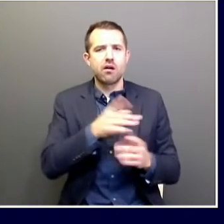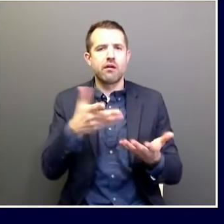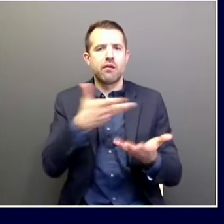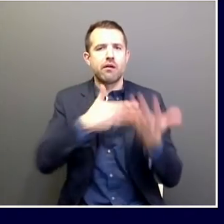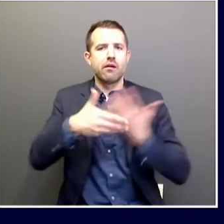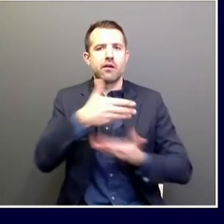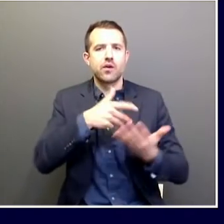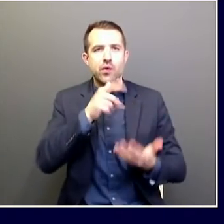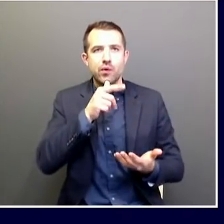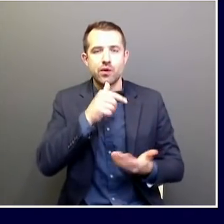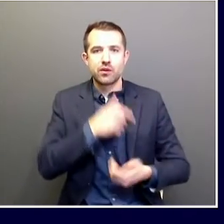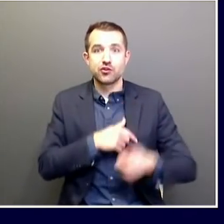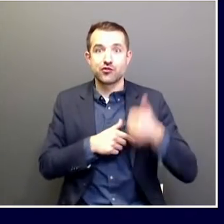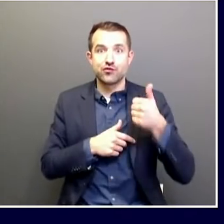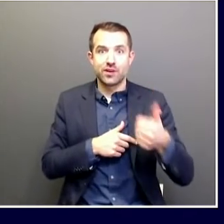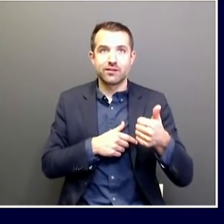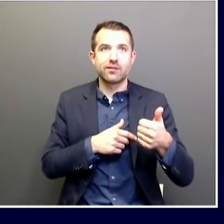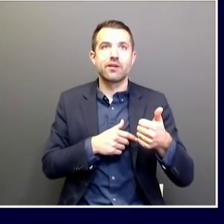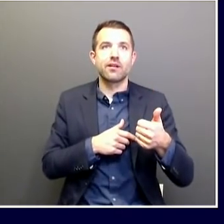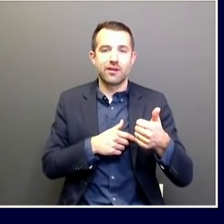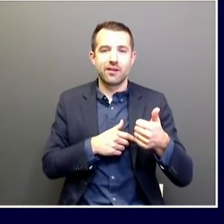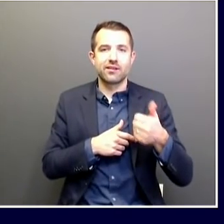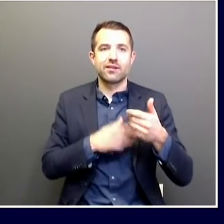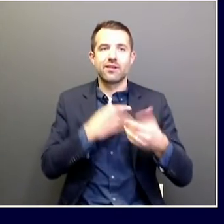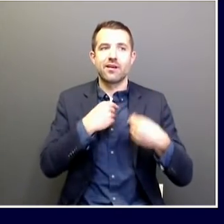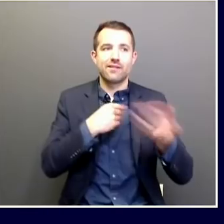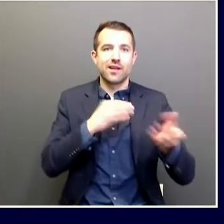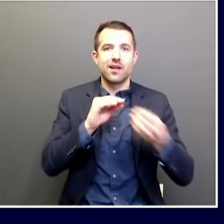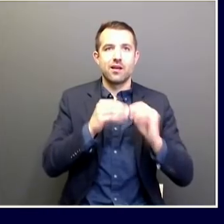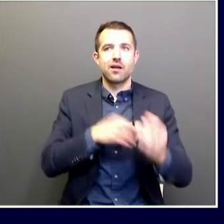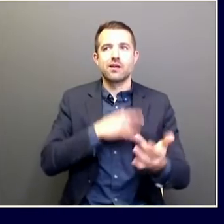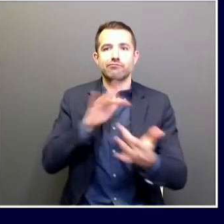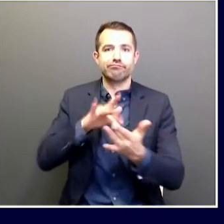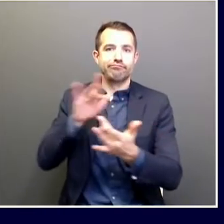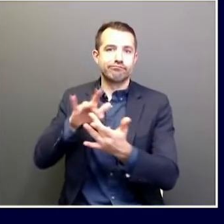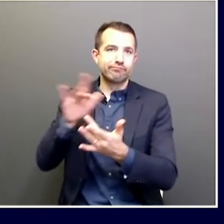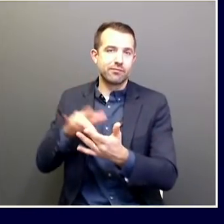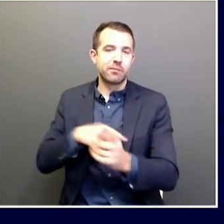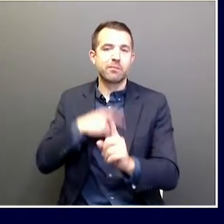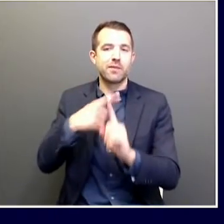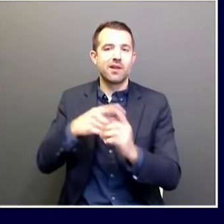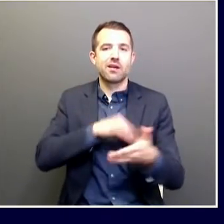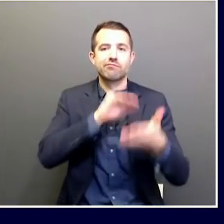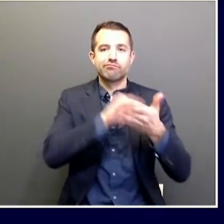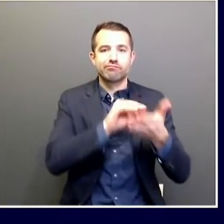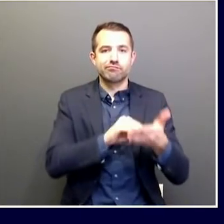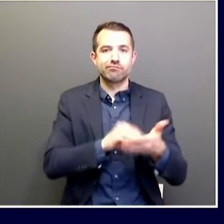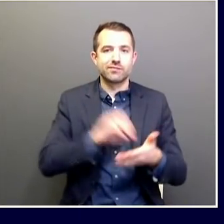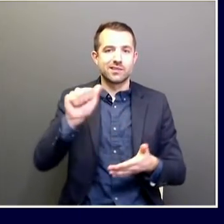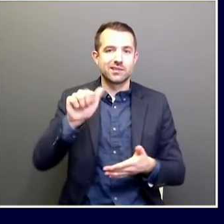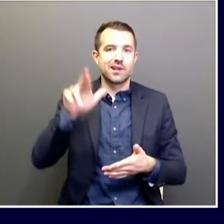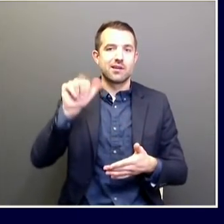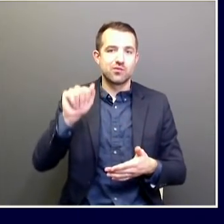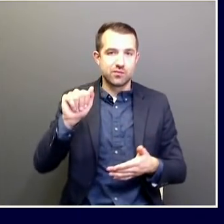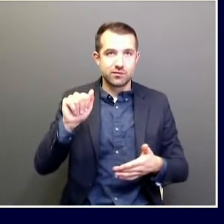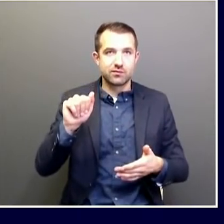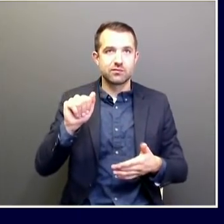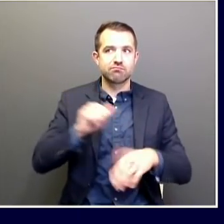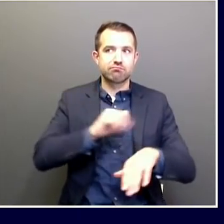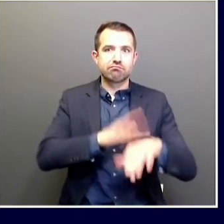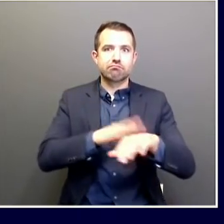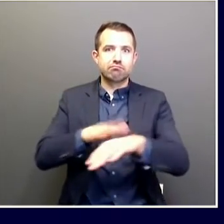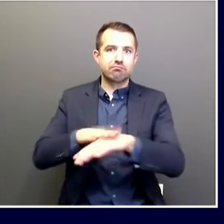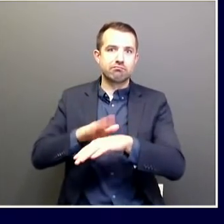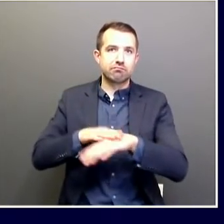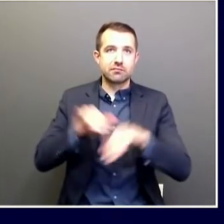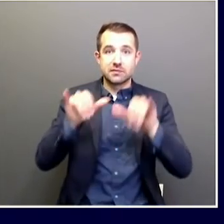we have called Sarah Alert. Okay, so that's we're probably getting in and out of this pandemic without seeing something like that